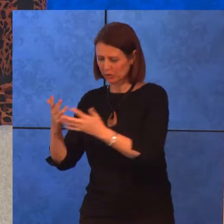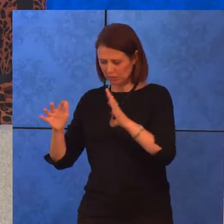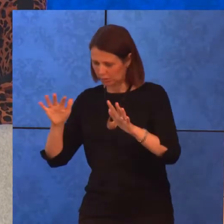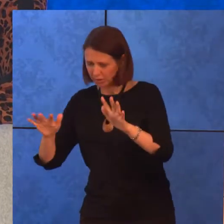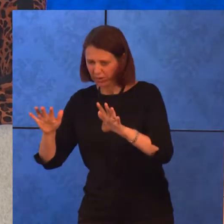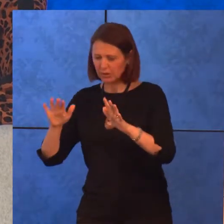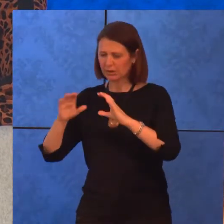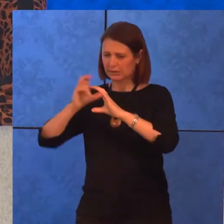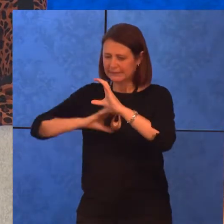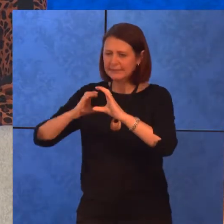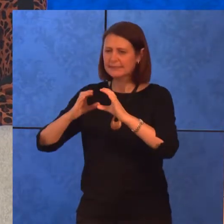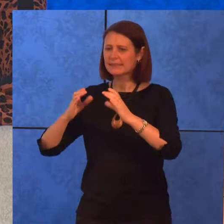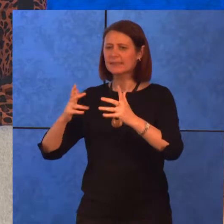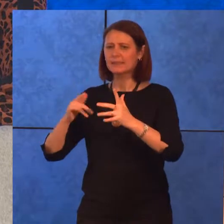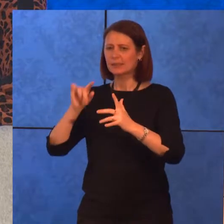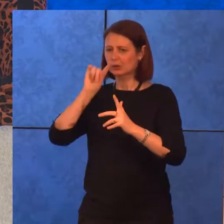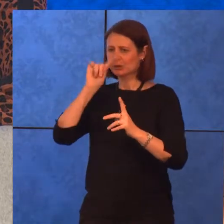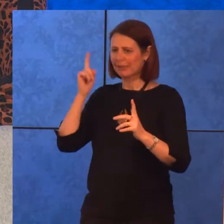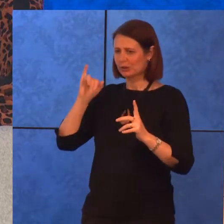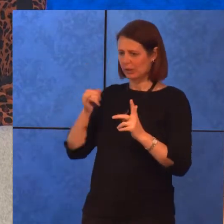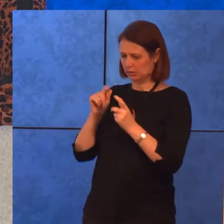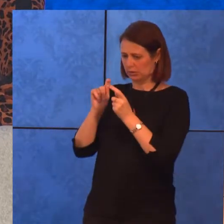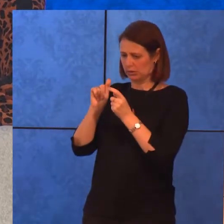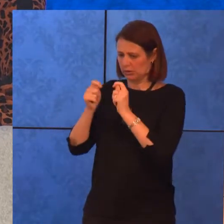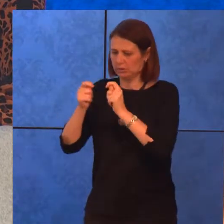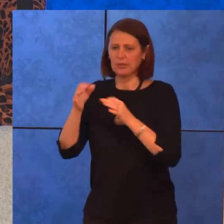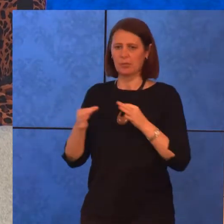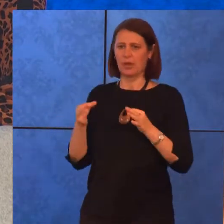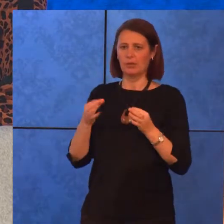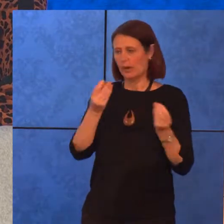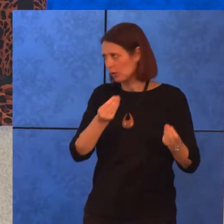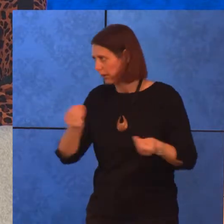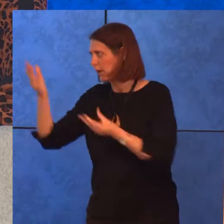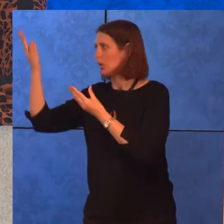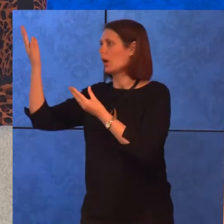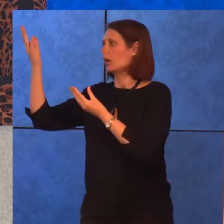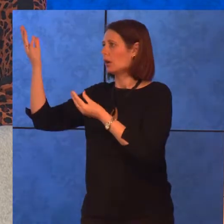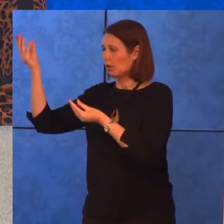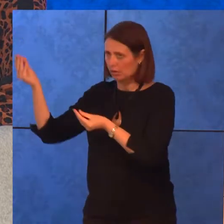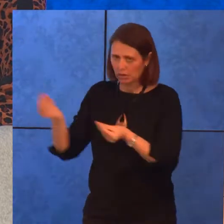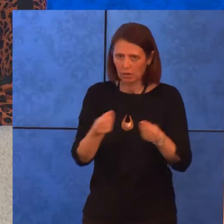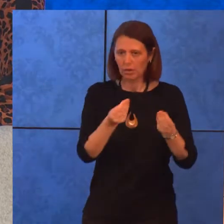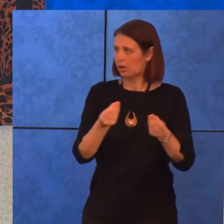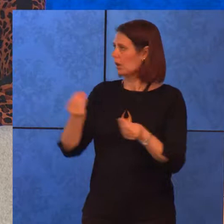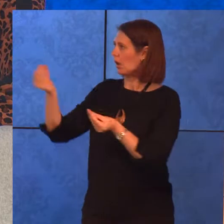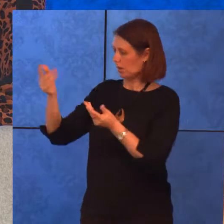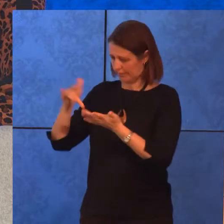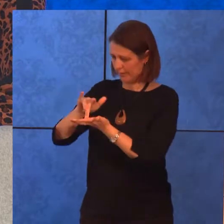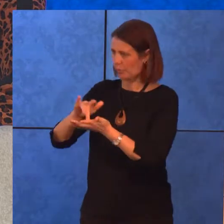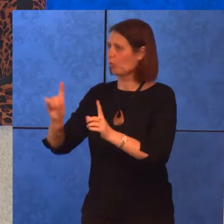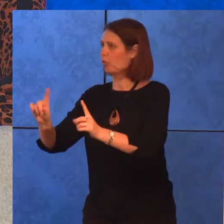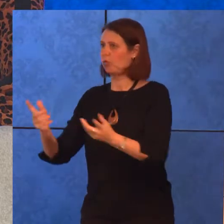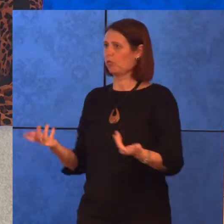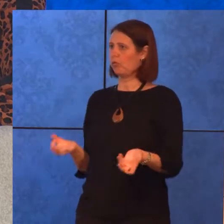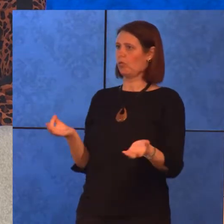and the planners, you can't just amend a plan and you've got to send it back and there's nothing interim there, which is causing